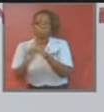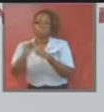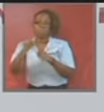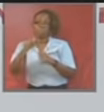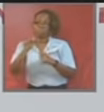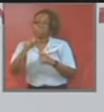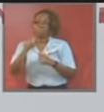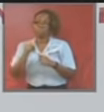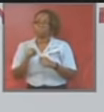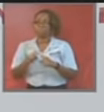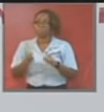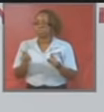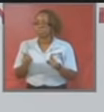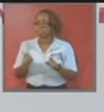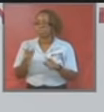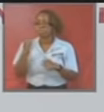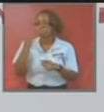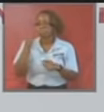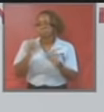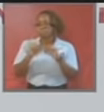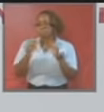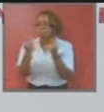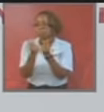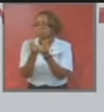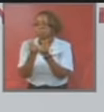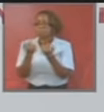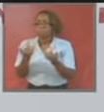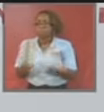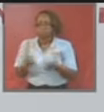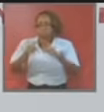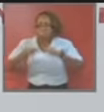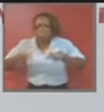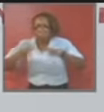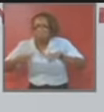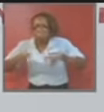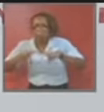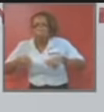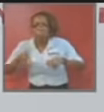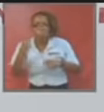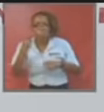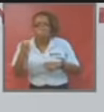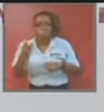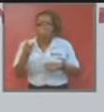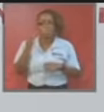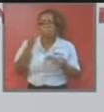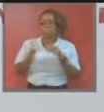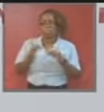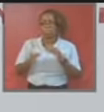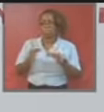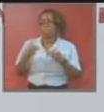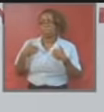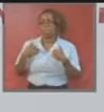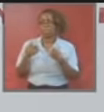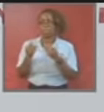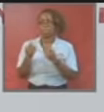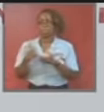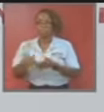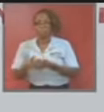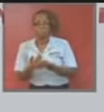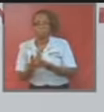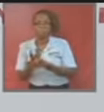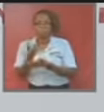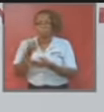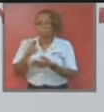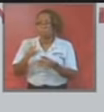validation. So there's a team that is doing that now. We had a bit of not a slowdown because of something we could control. What happens